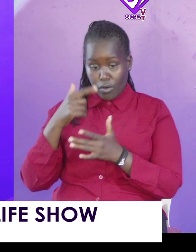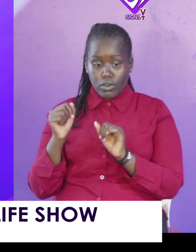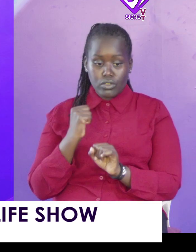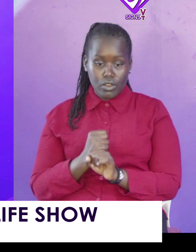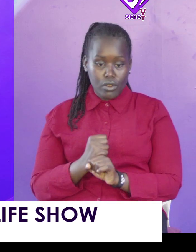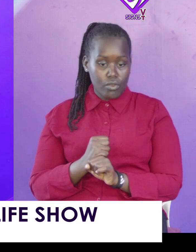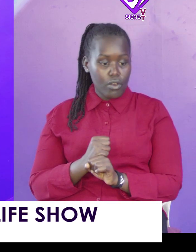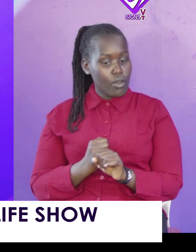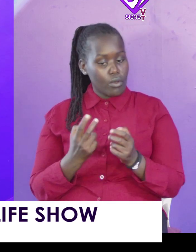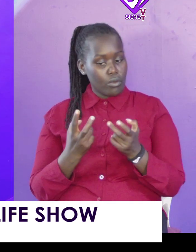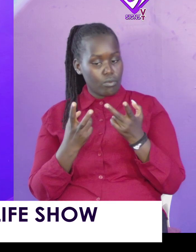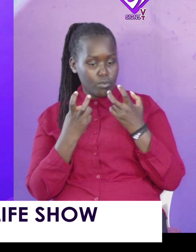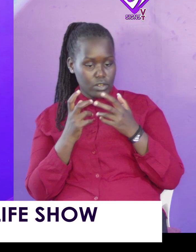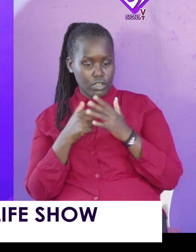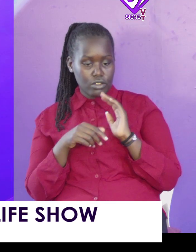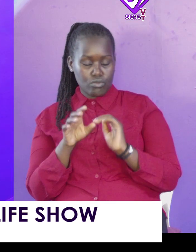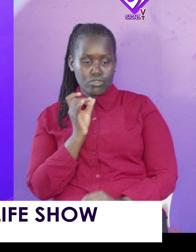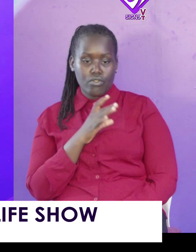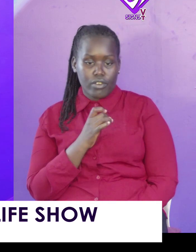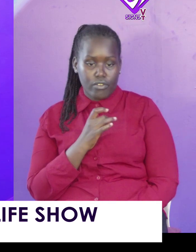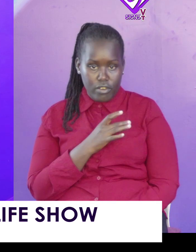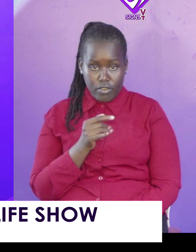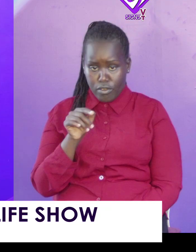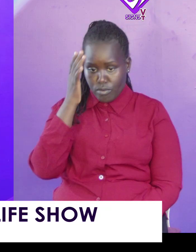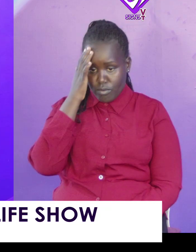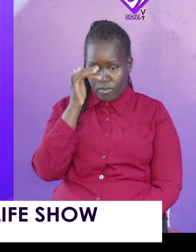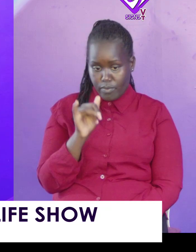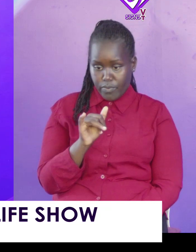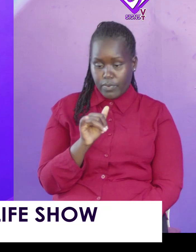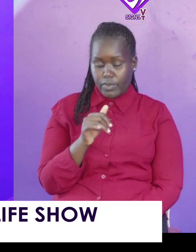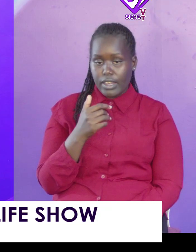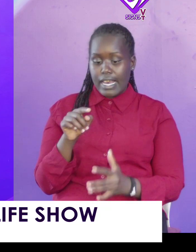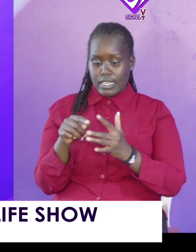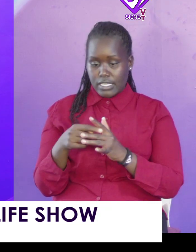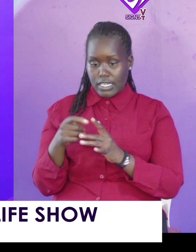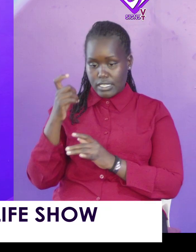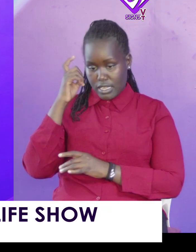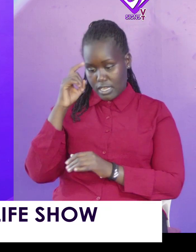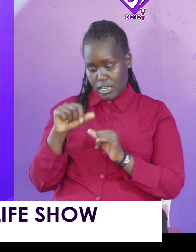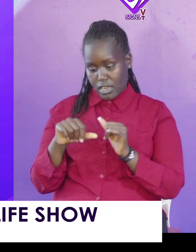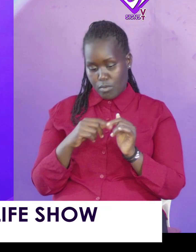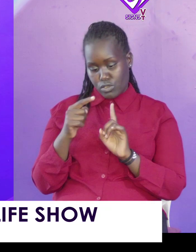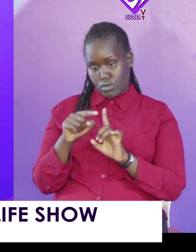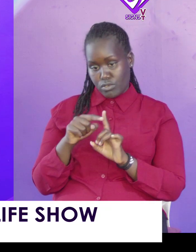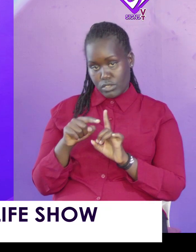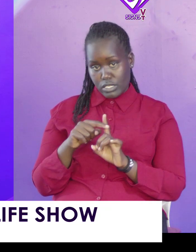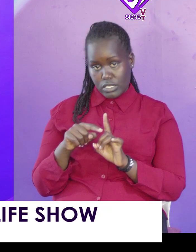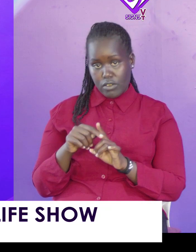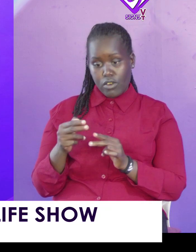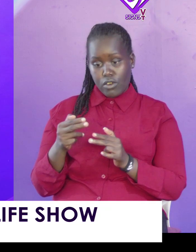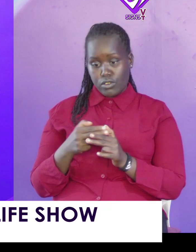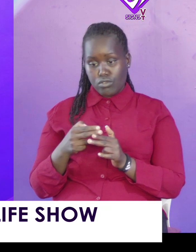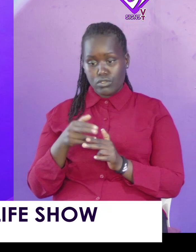attract what you fear. Did you know that? Just start putting your mind on positives. You will soon notice